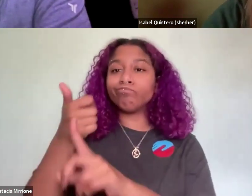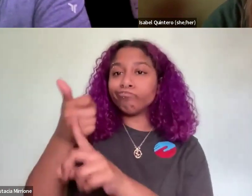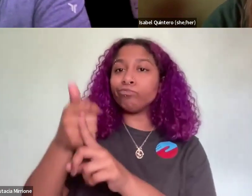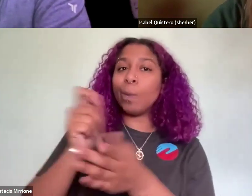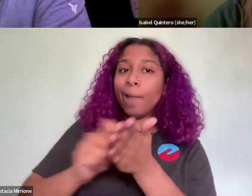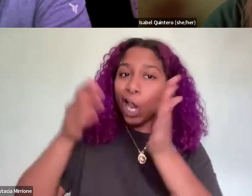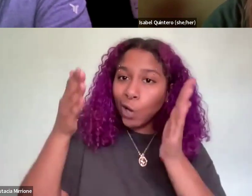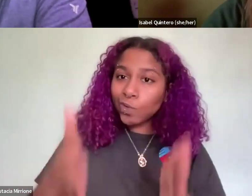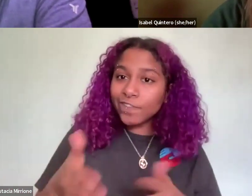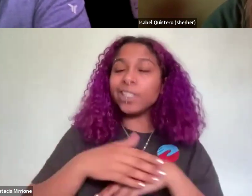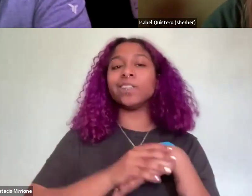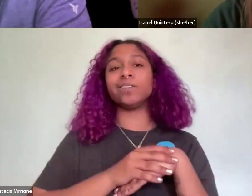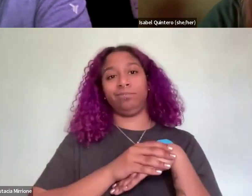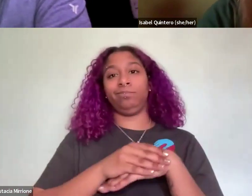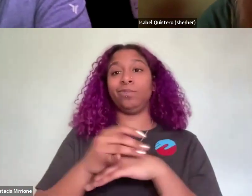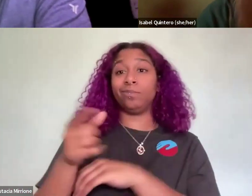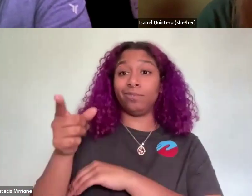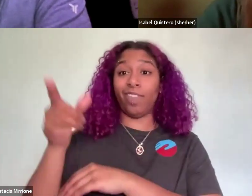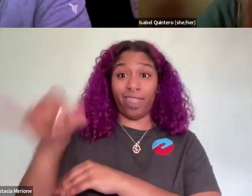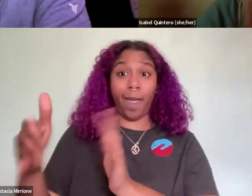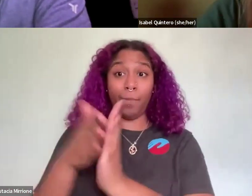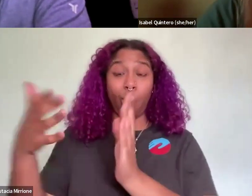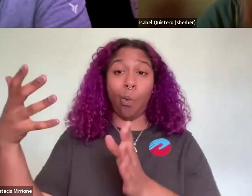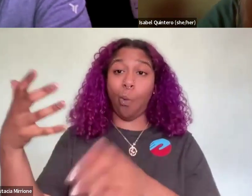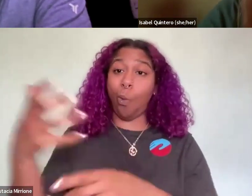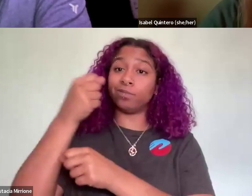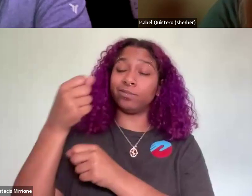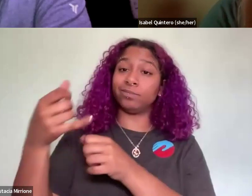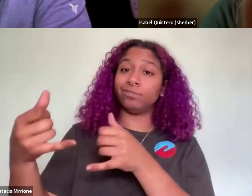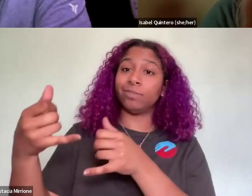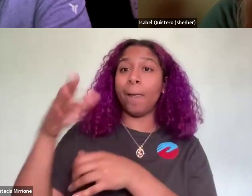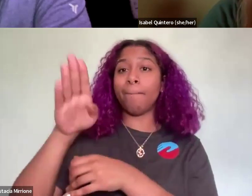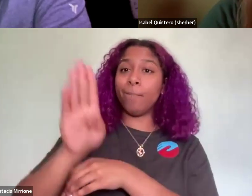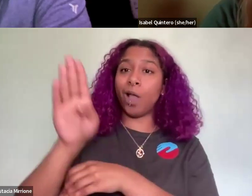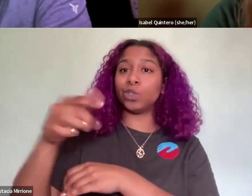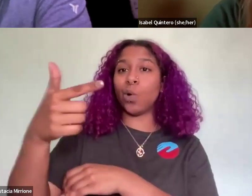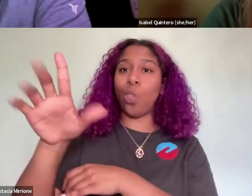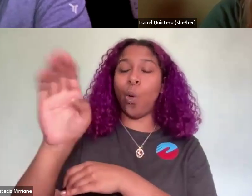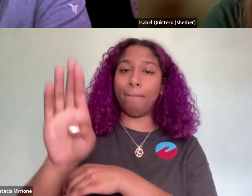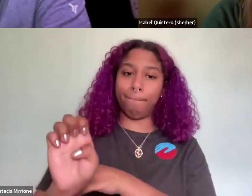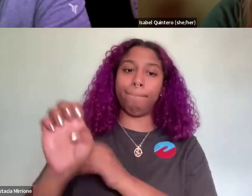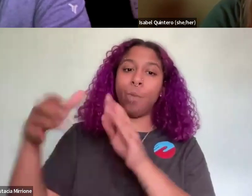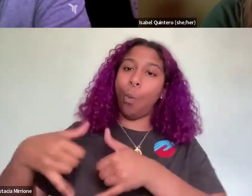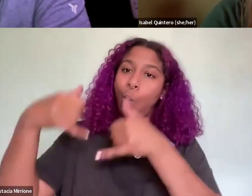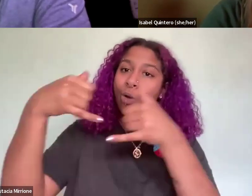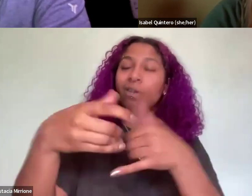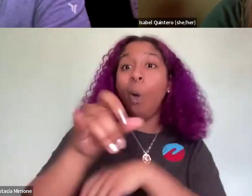which received the Boston Globe Horn Book Award, as well as a picture book, My Poppy Has a